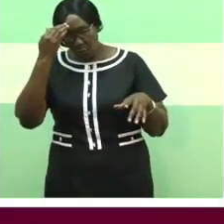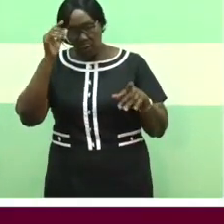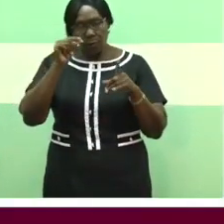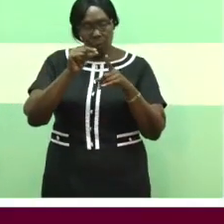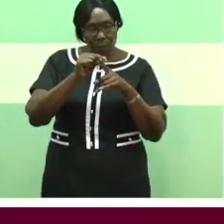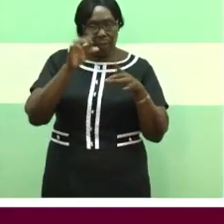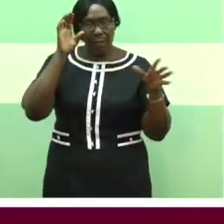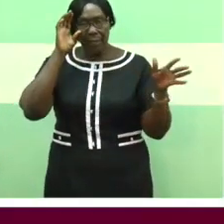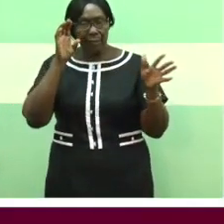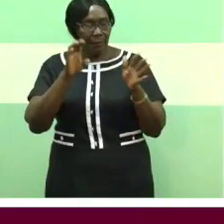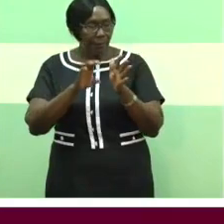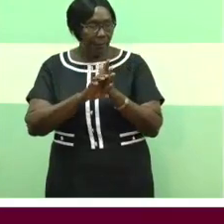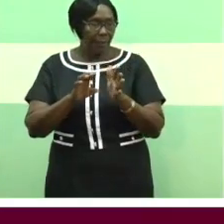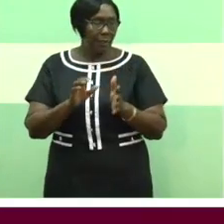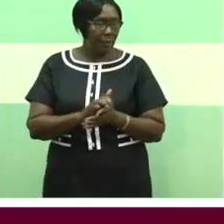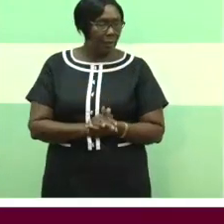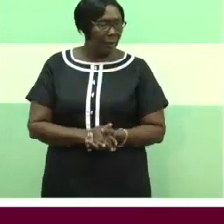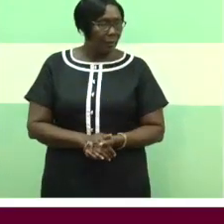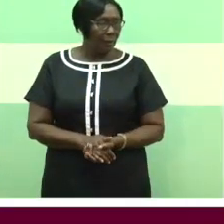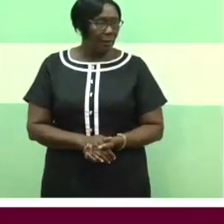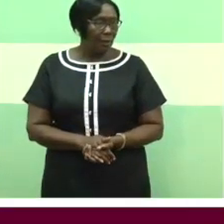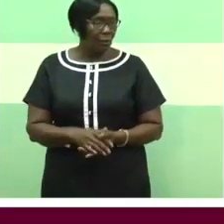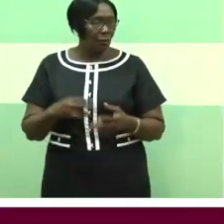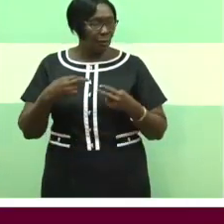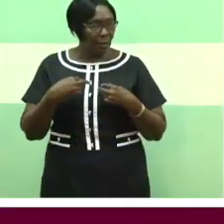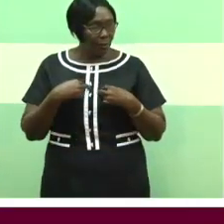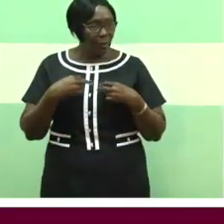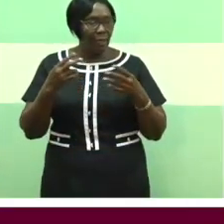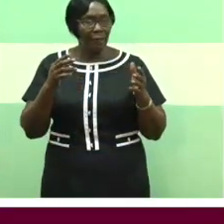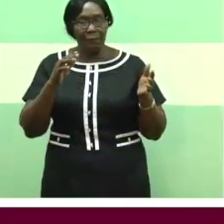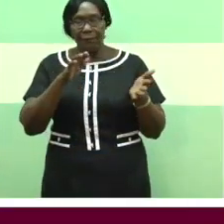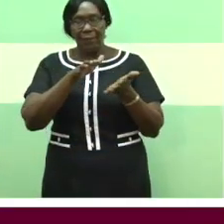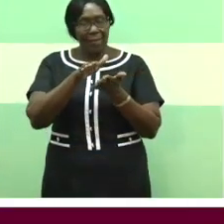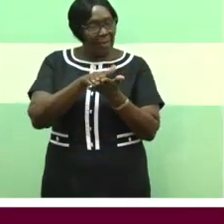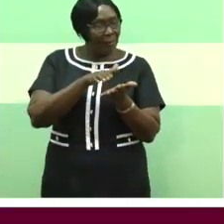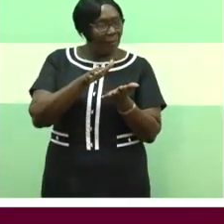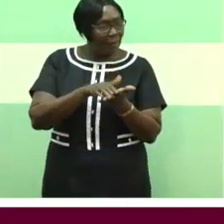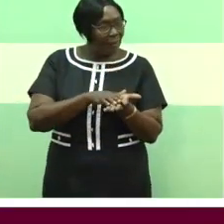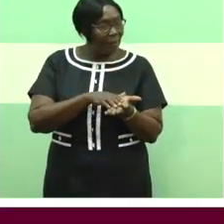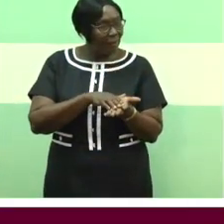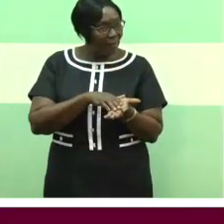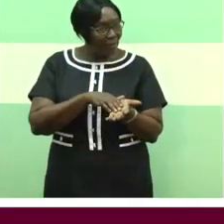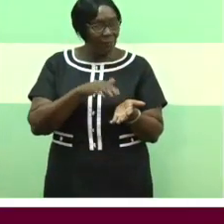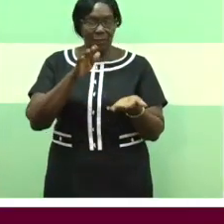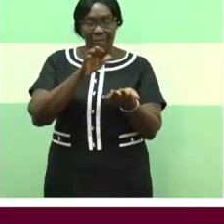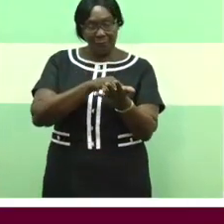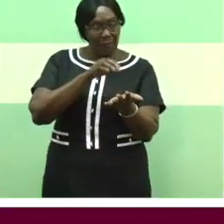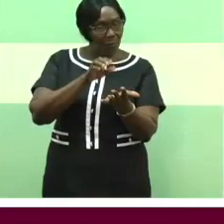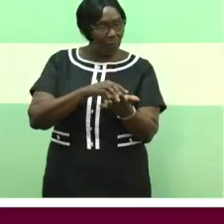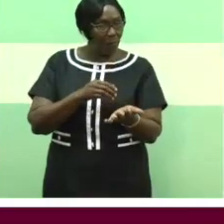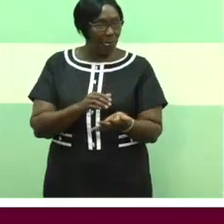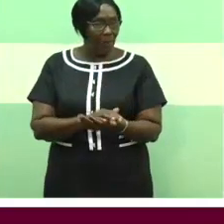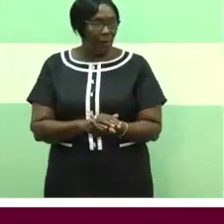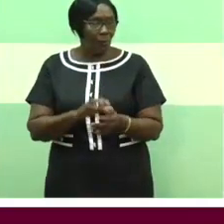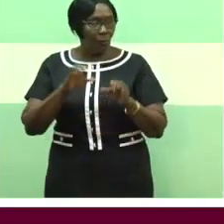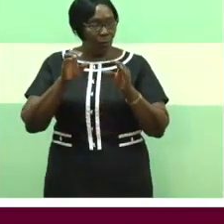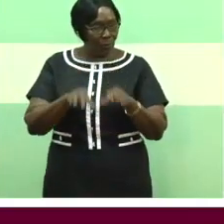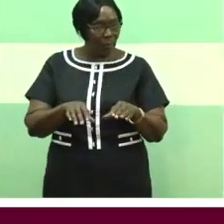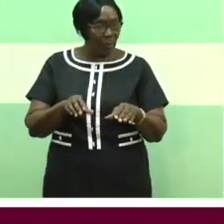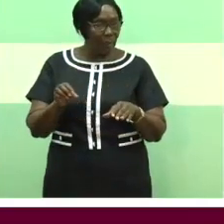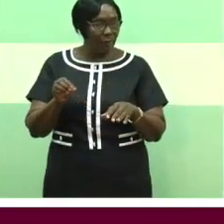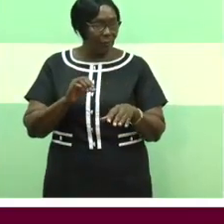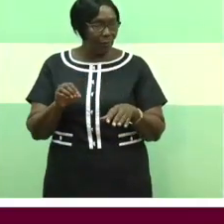breakfast. Now you may not have a laminator and you may not have a printer. What you can